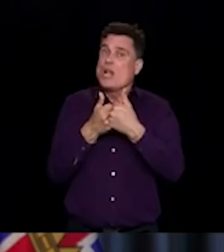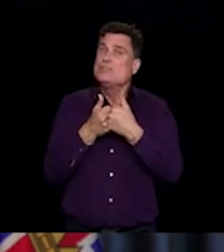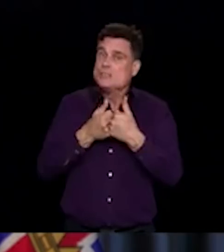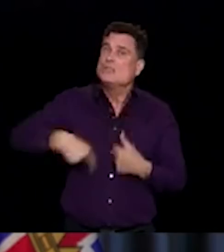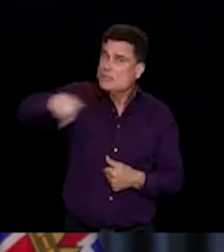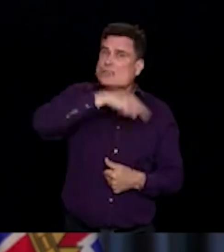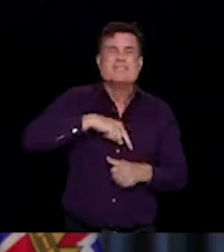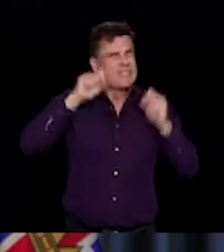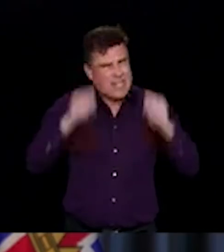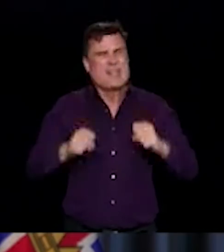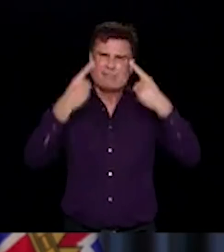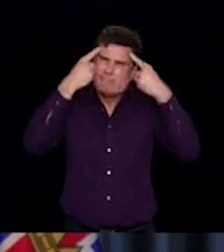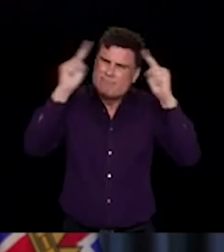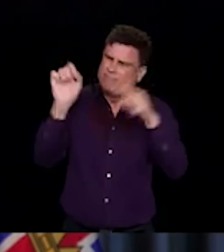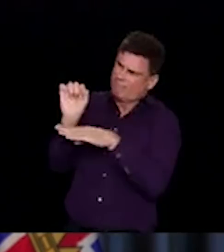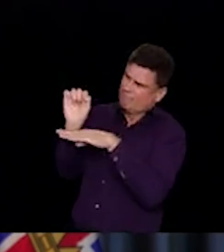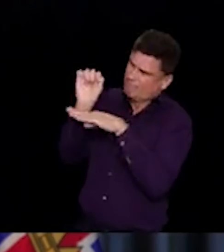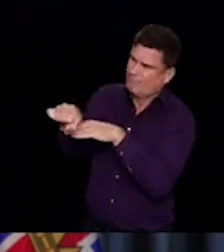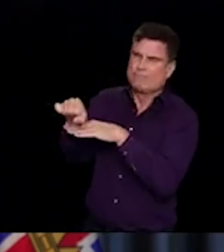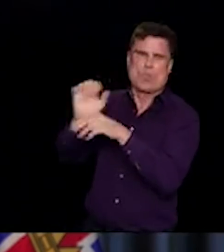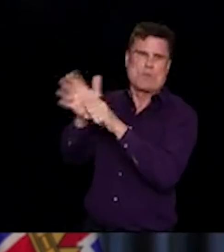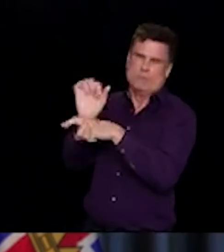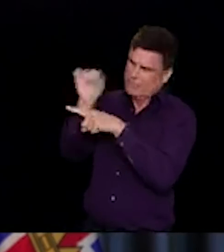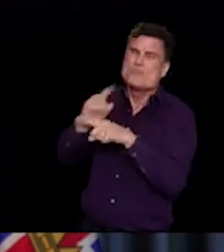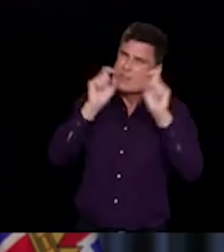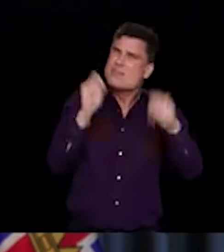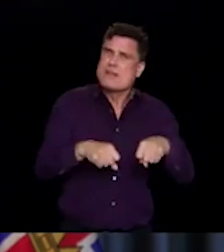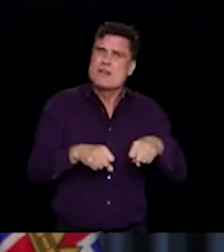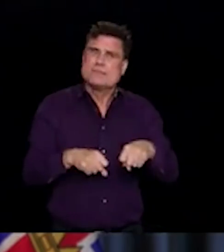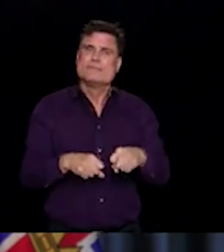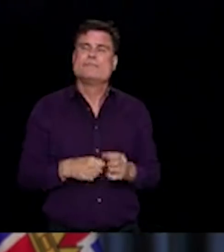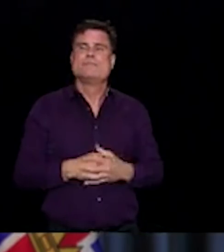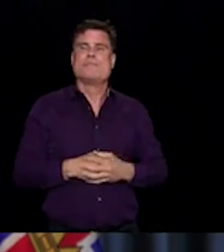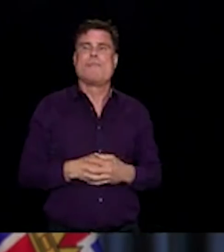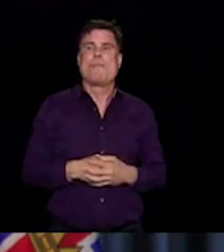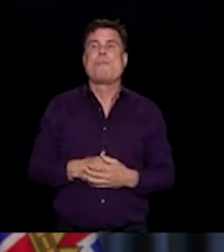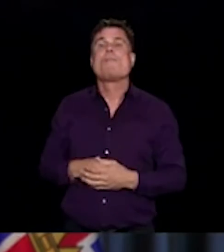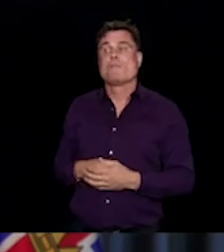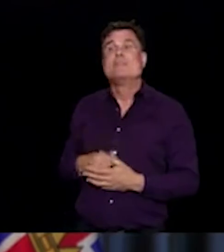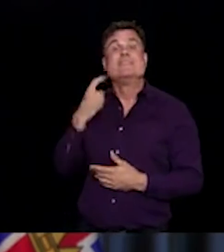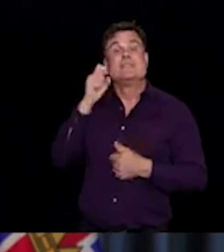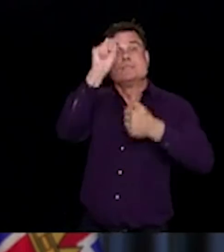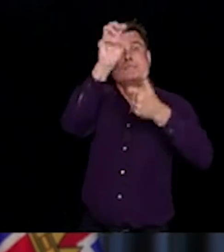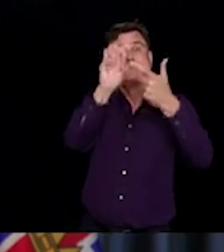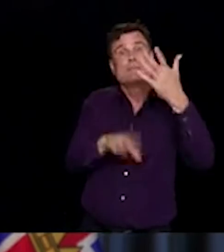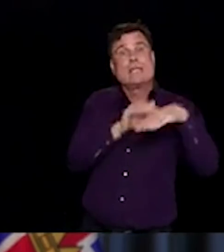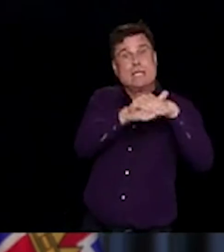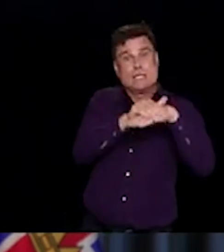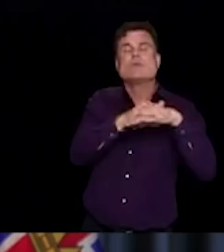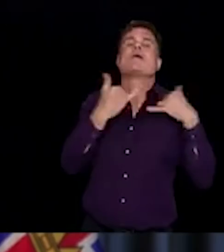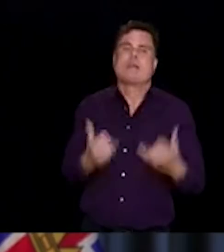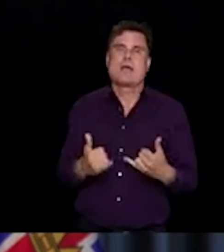le point sur le nombre de nouveaux cas pour 3 périodes de référence de 24 heures chacune, soit celle des 3 et 4